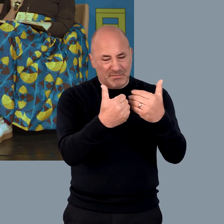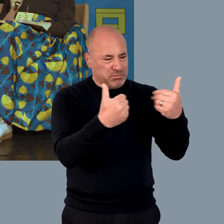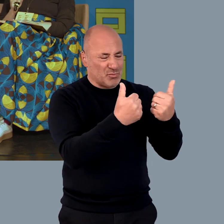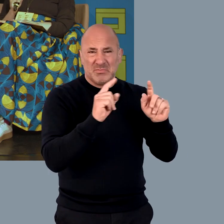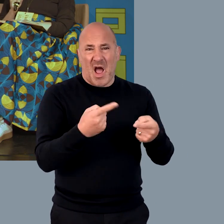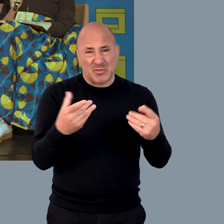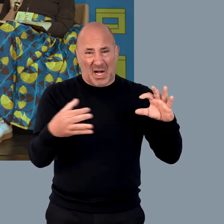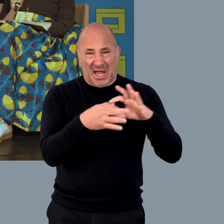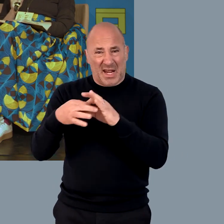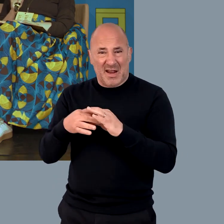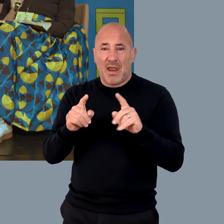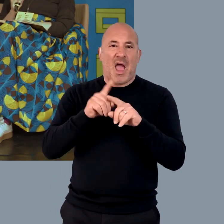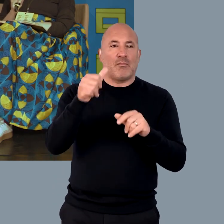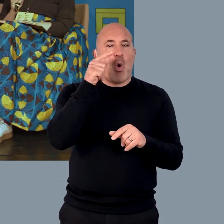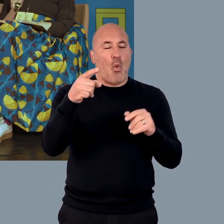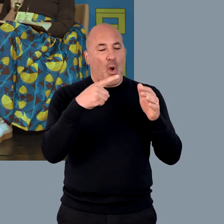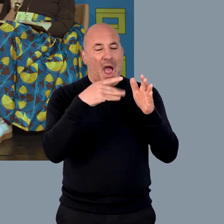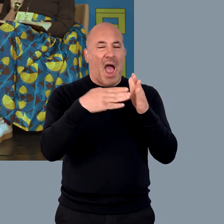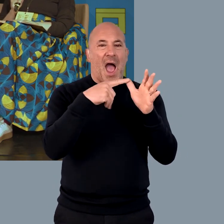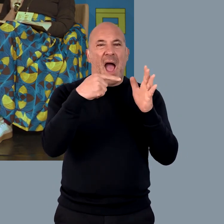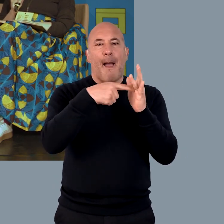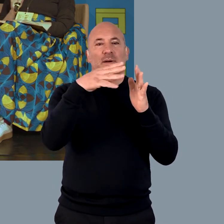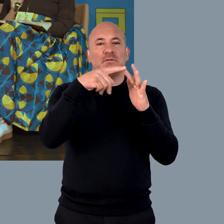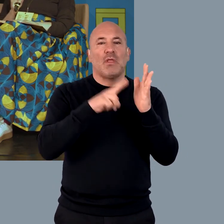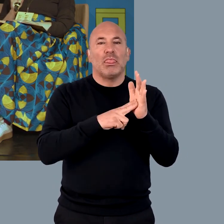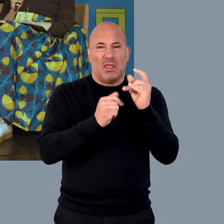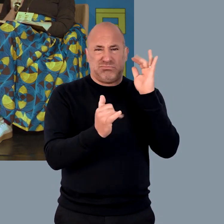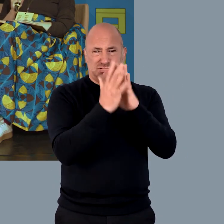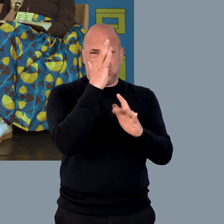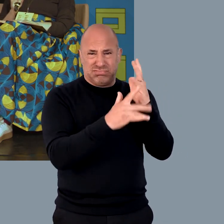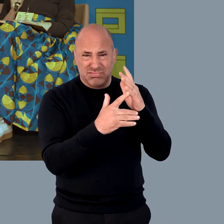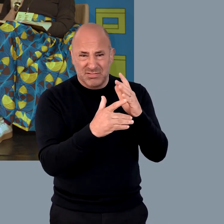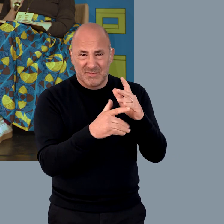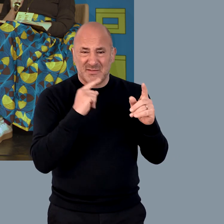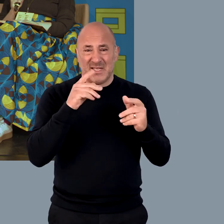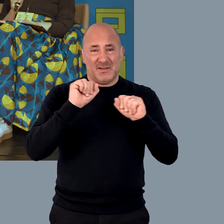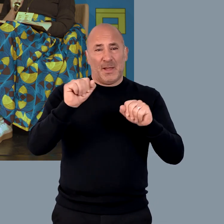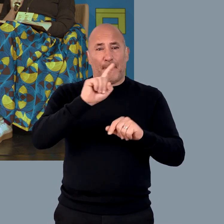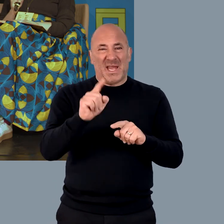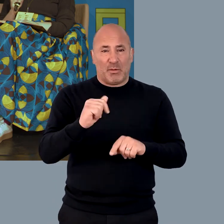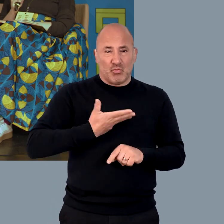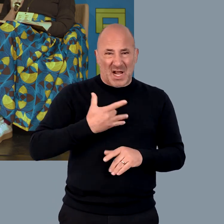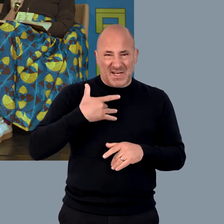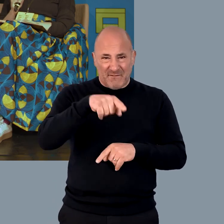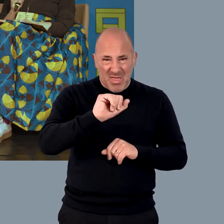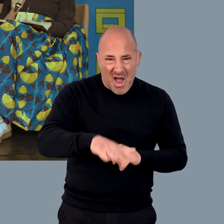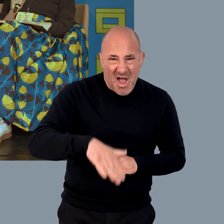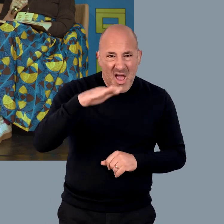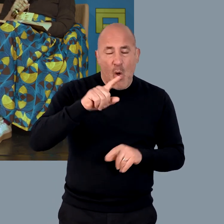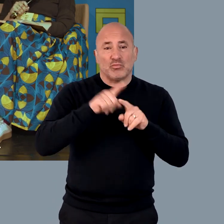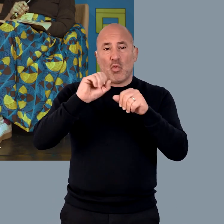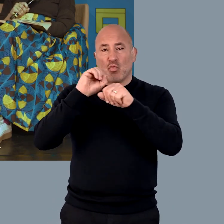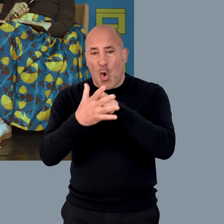talk about one without the other. You can't talk about, the burning of the Amazon without talking about indigenous rights, without talking